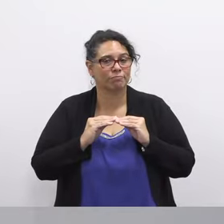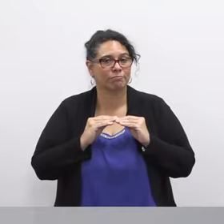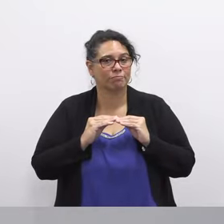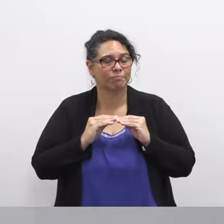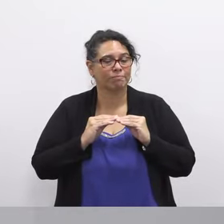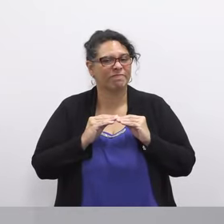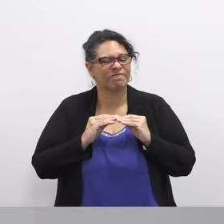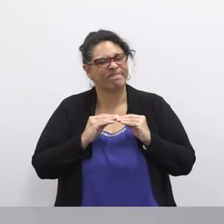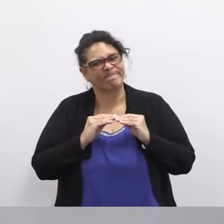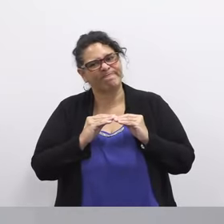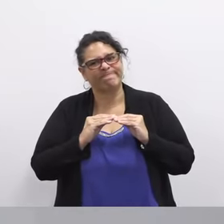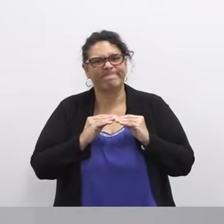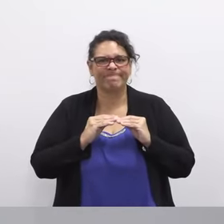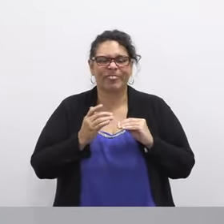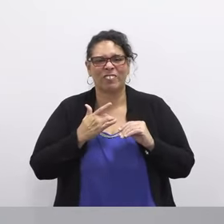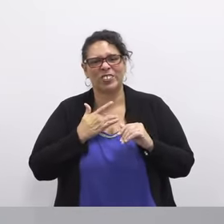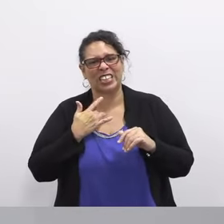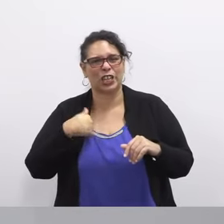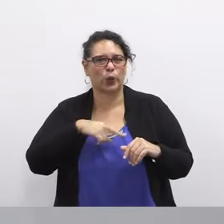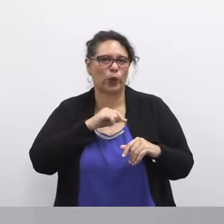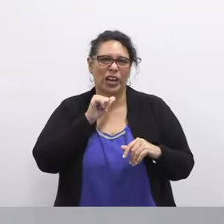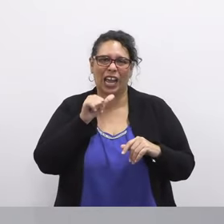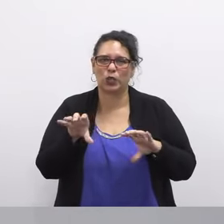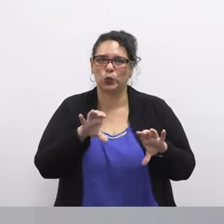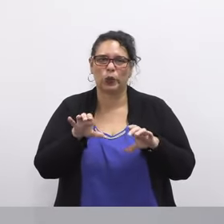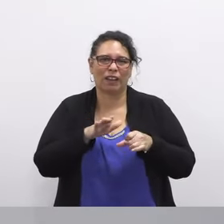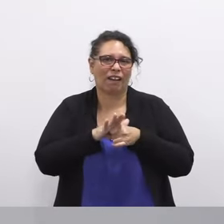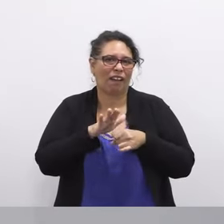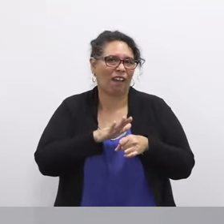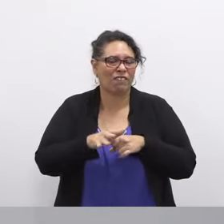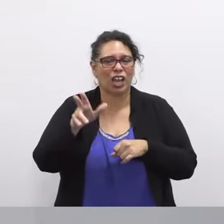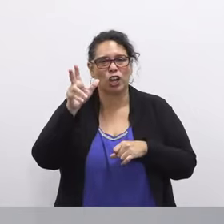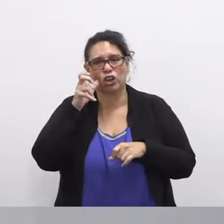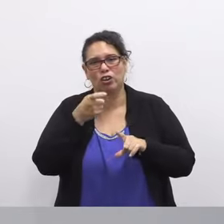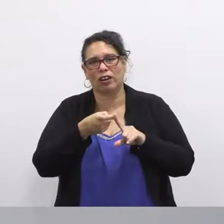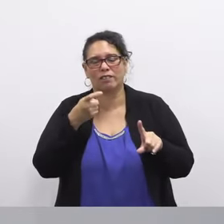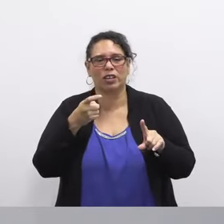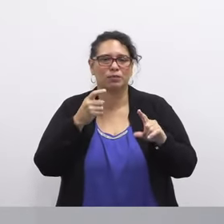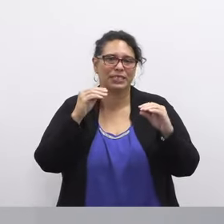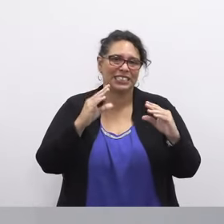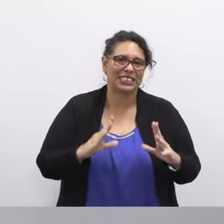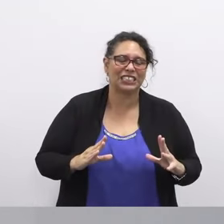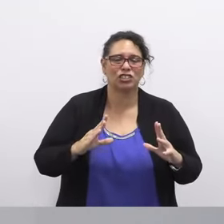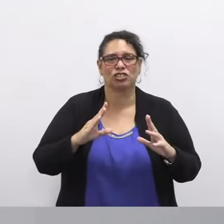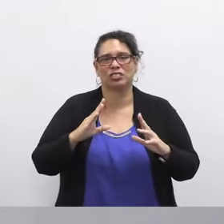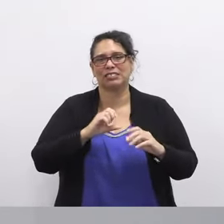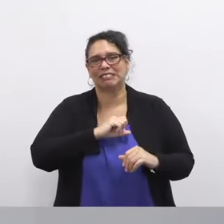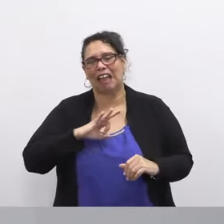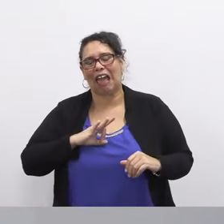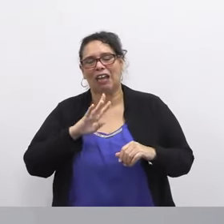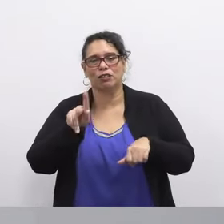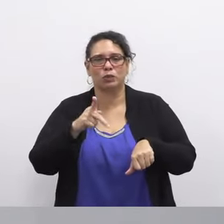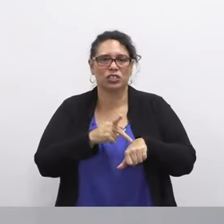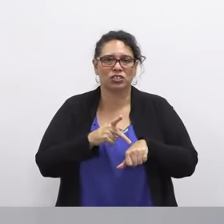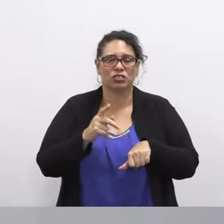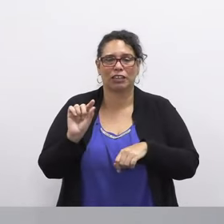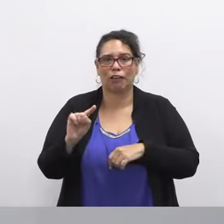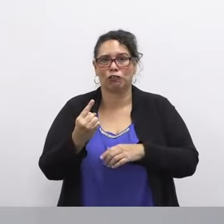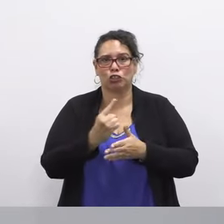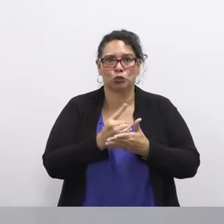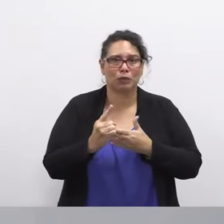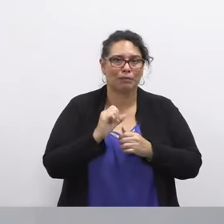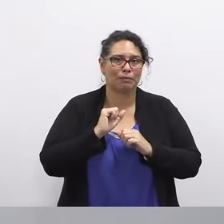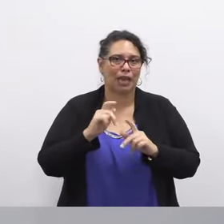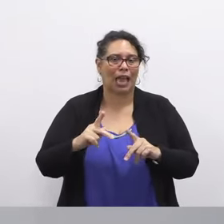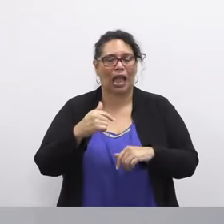doing enough. I've heard from teachers and staff and principals, and that first week back, I shared with Dr. Baker that I had a chance to go out